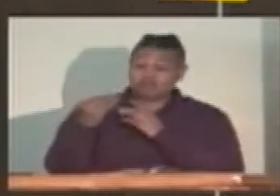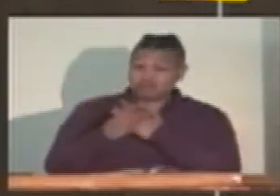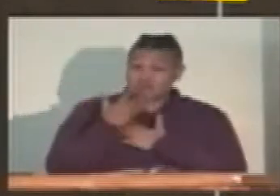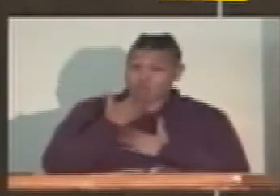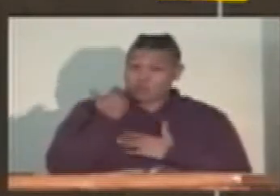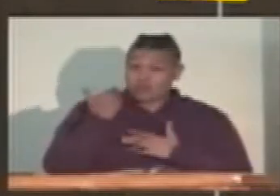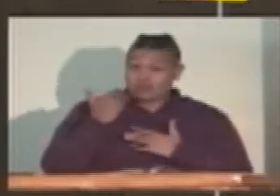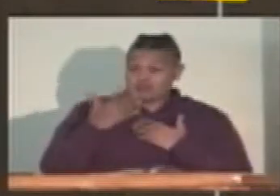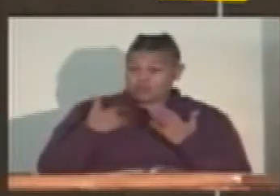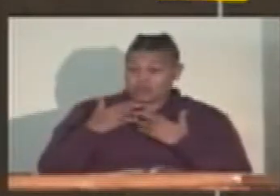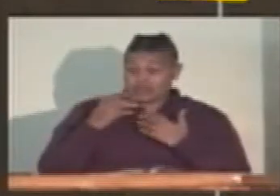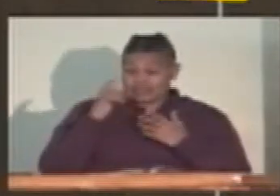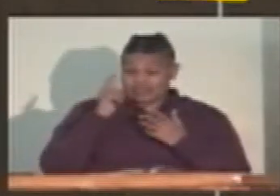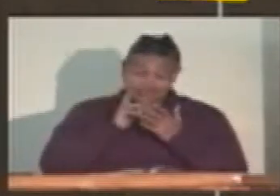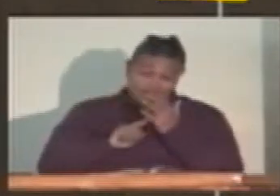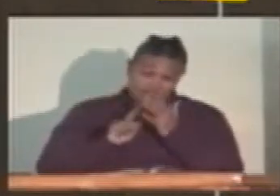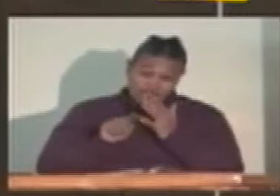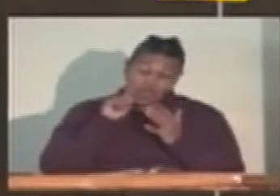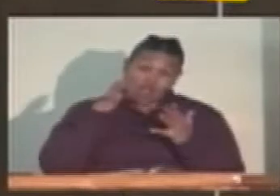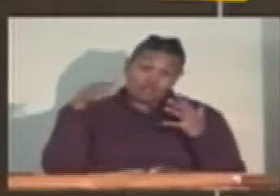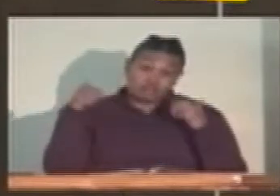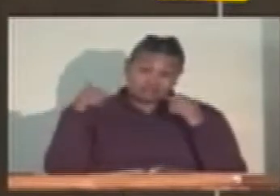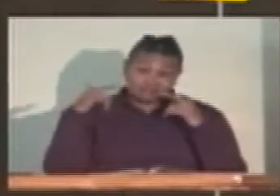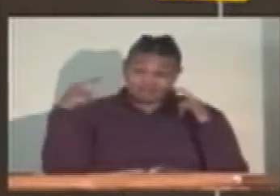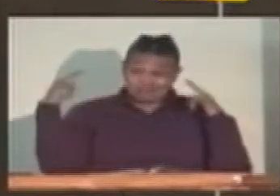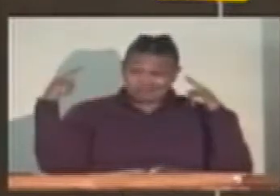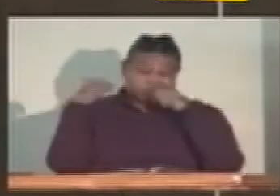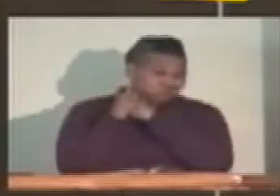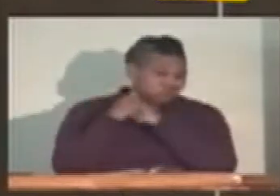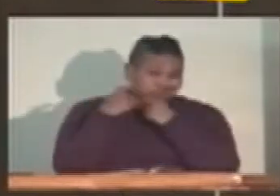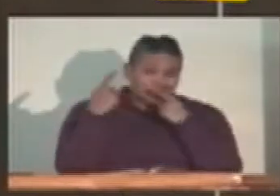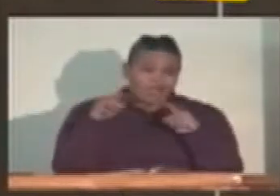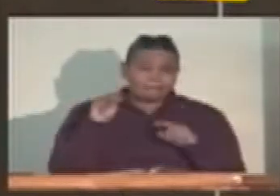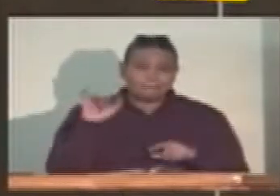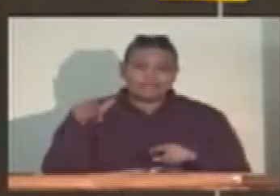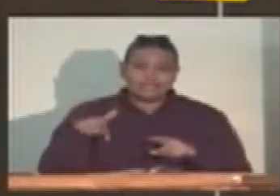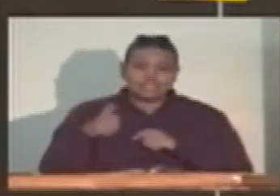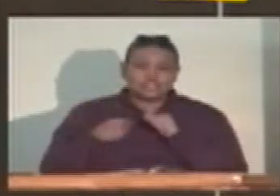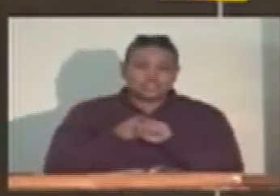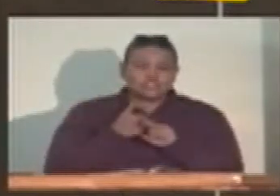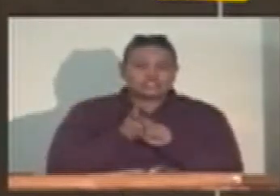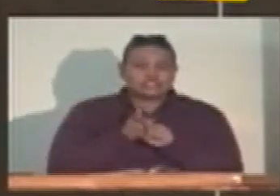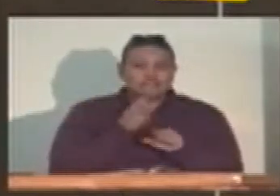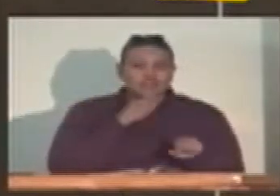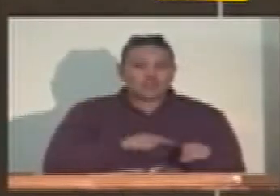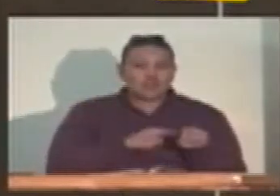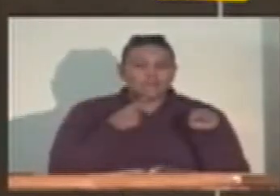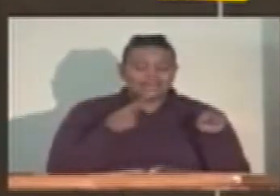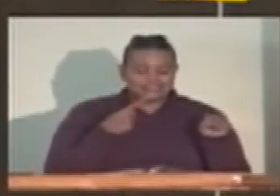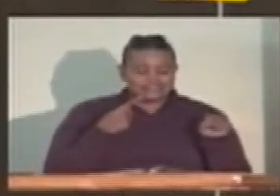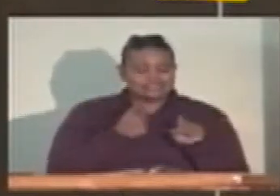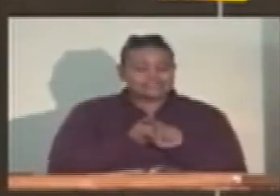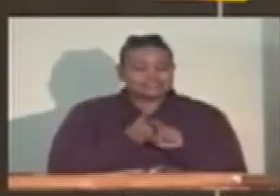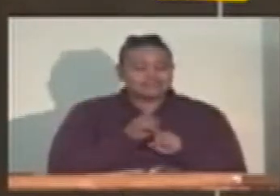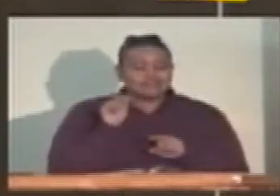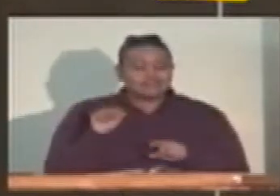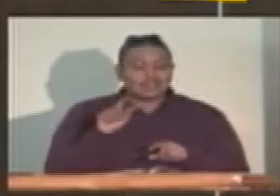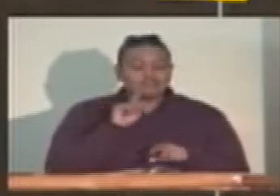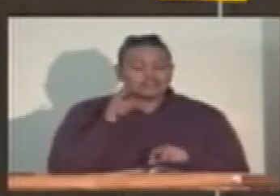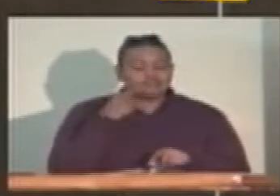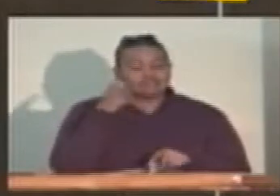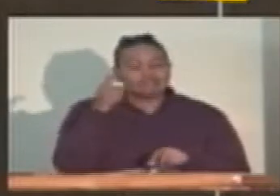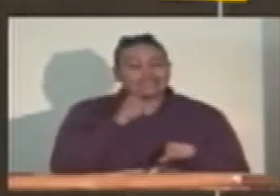investigation on the crash in May of this year has commenced, and can he